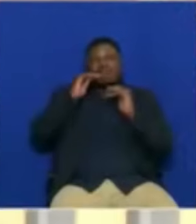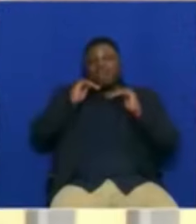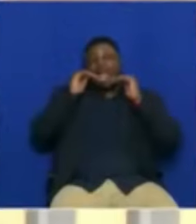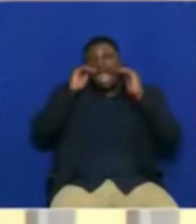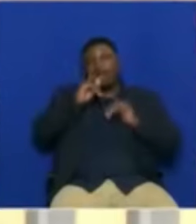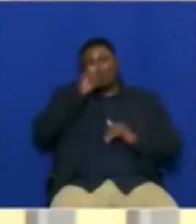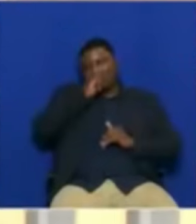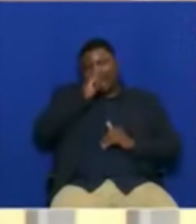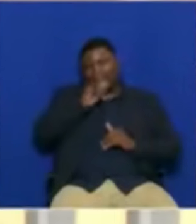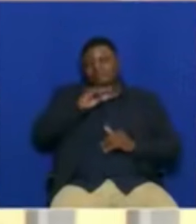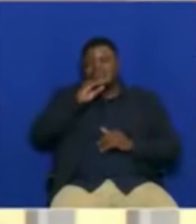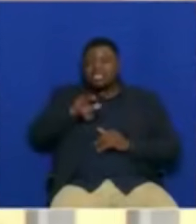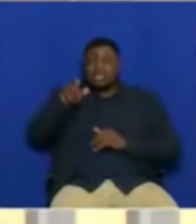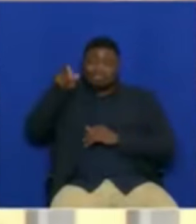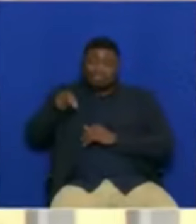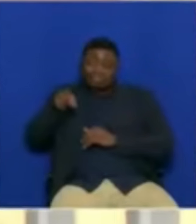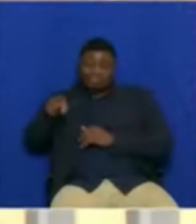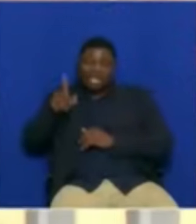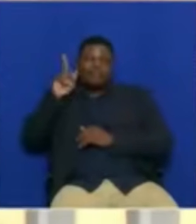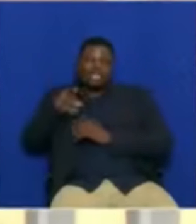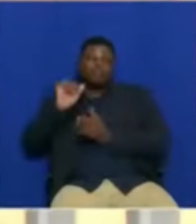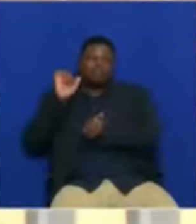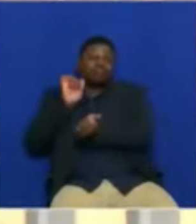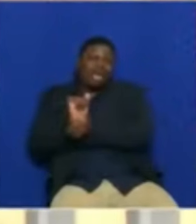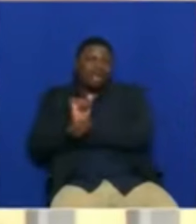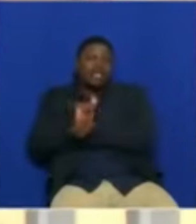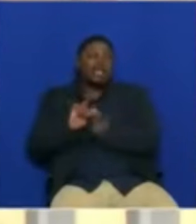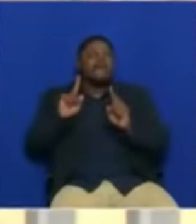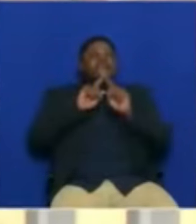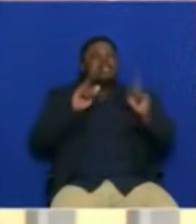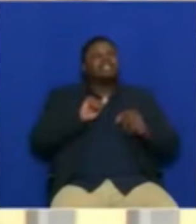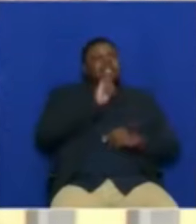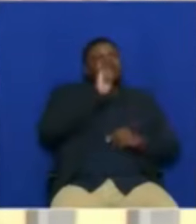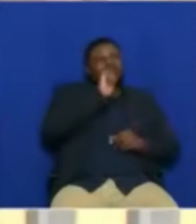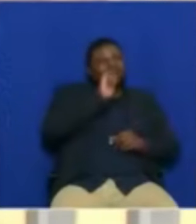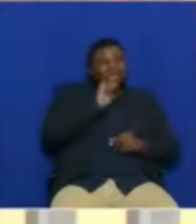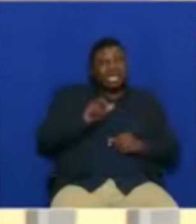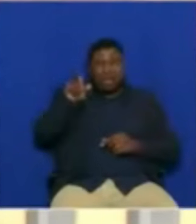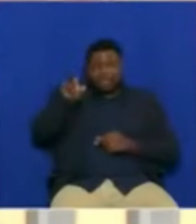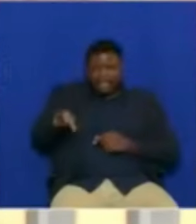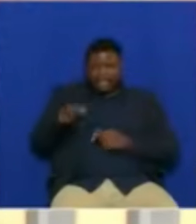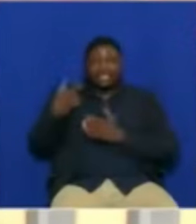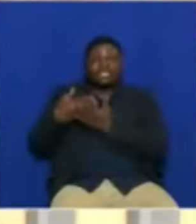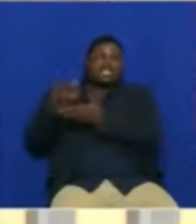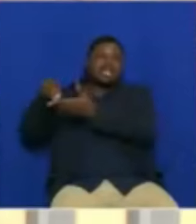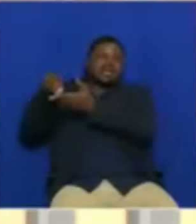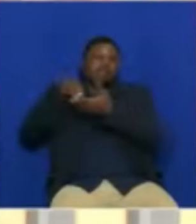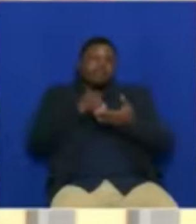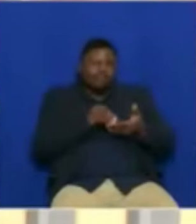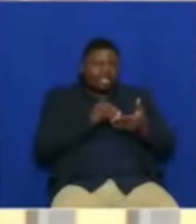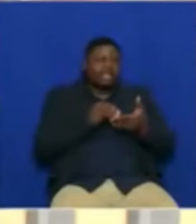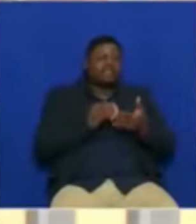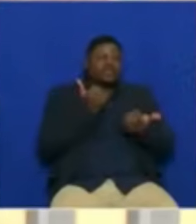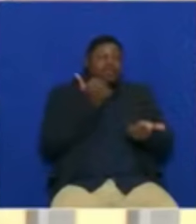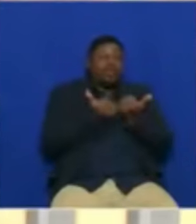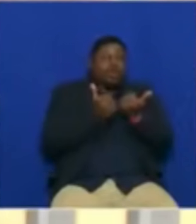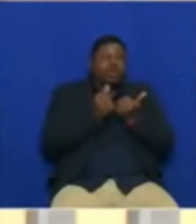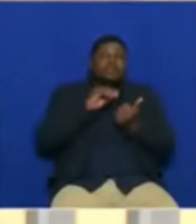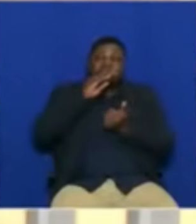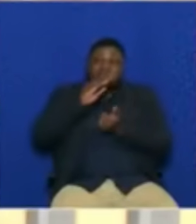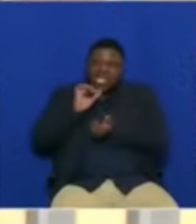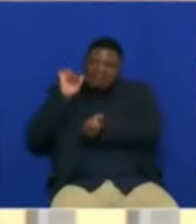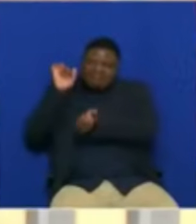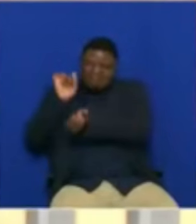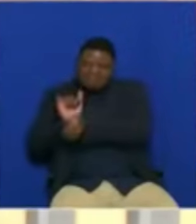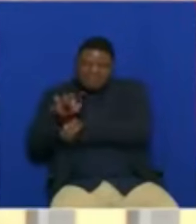doesn't matter that you know that you can bring her to court in a less drastic and less intrusive way than